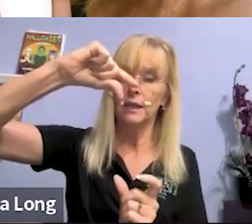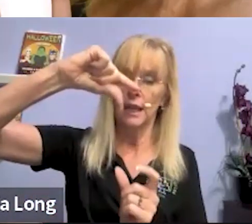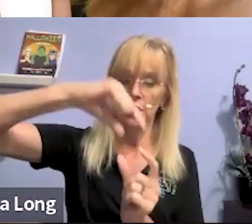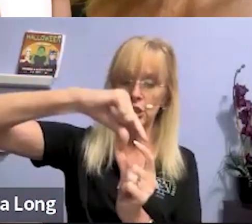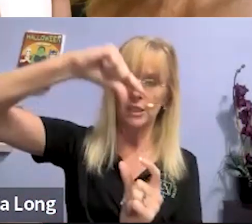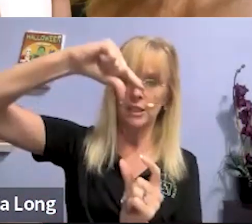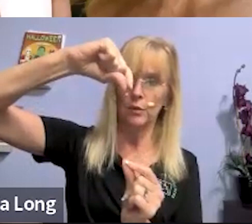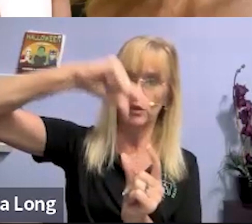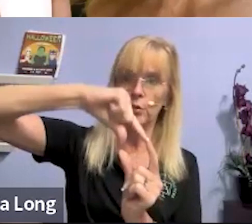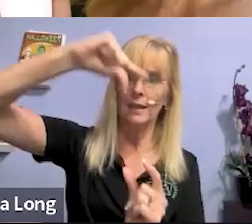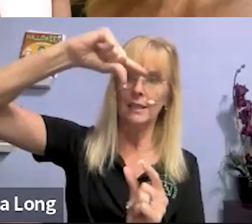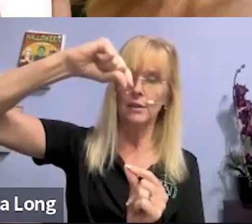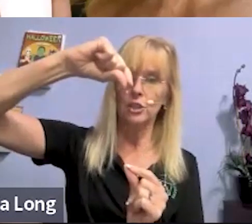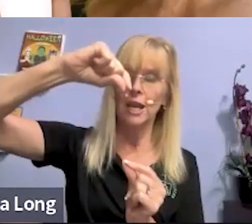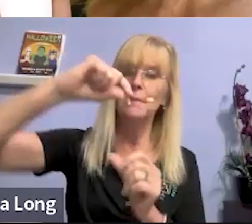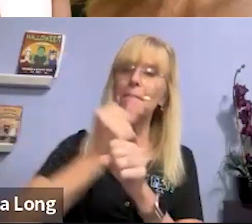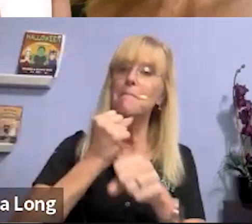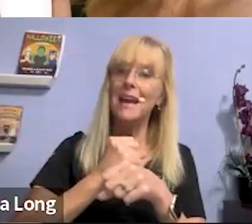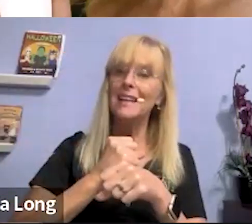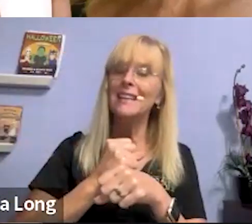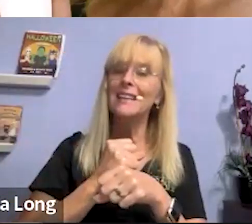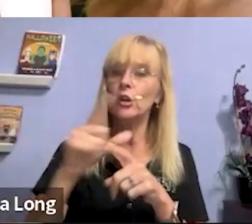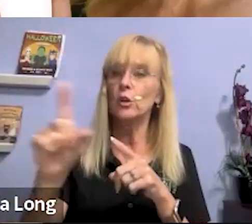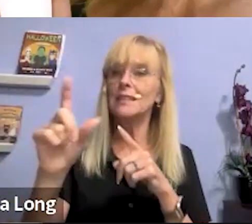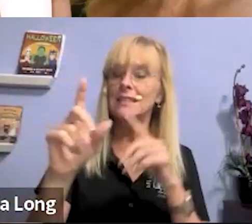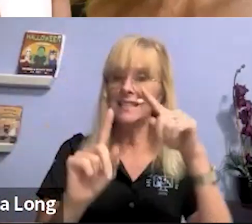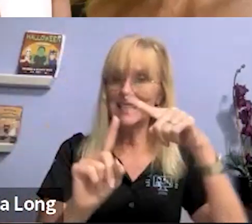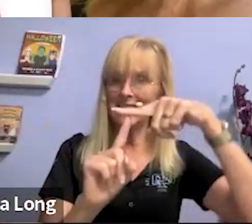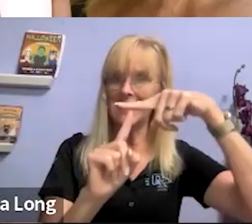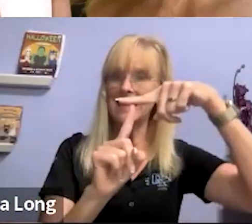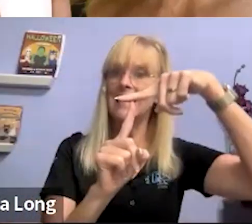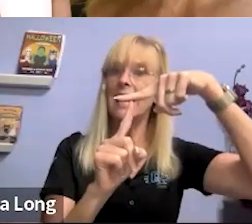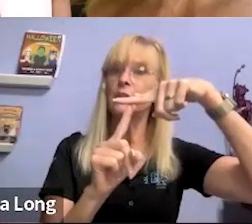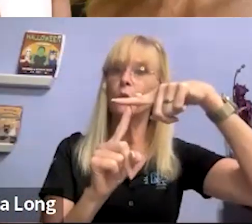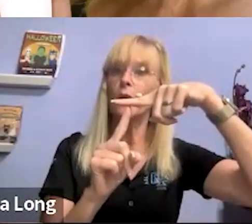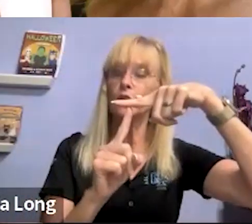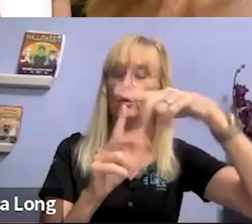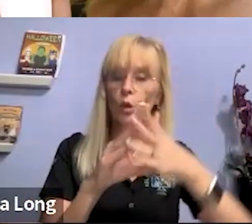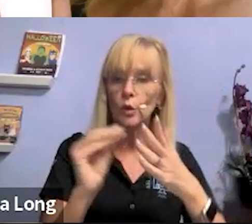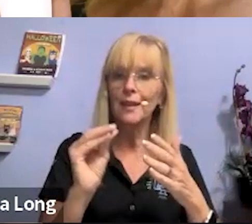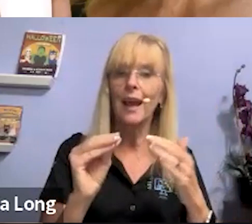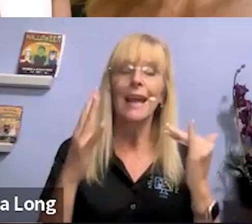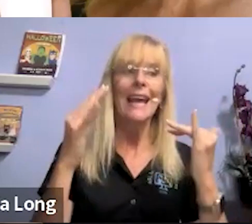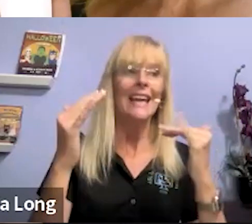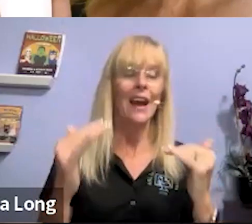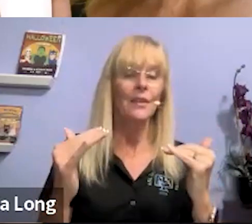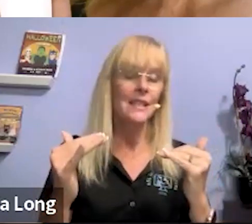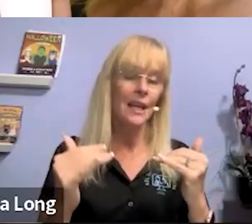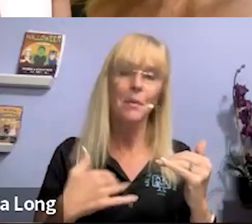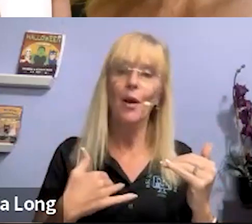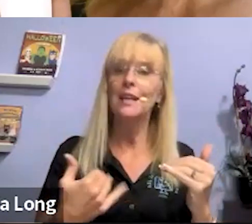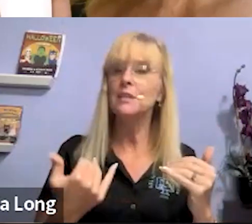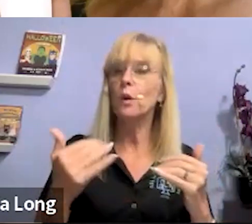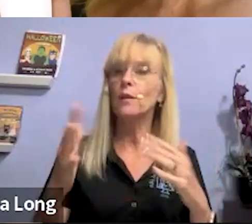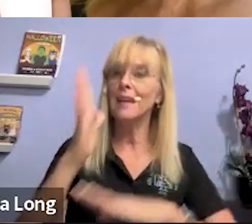out in just the rectangle shape and make the letter T as well to learn that. Now, the